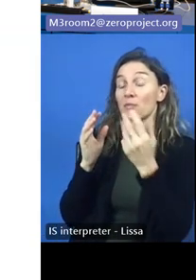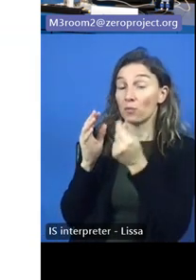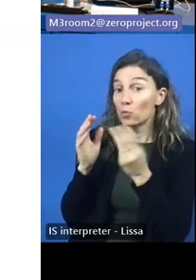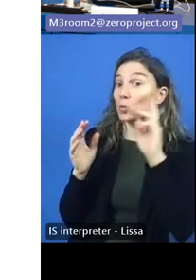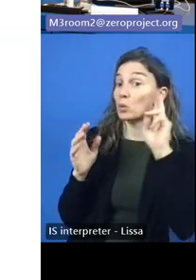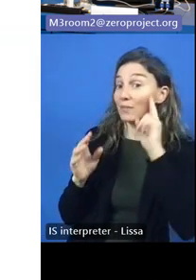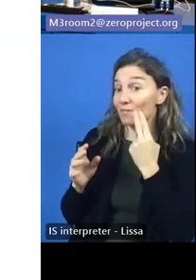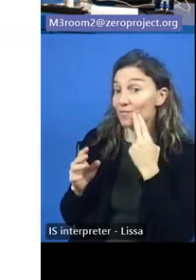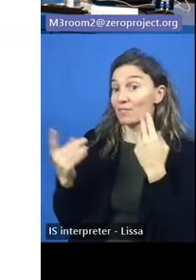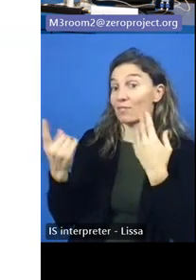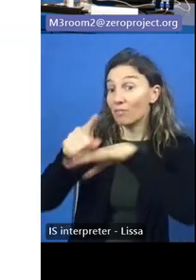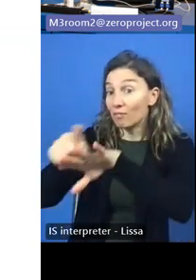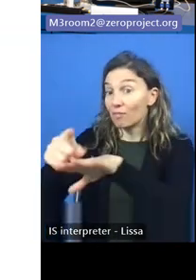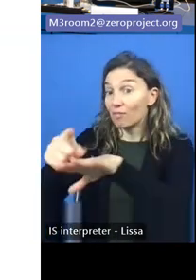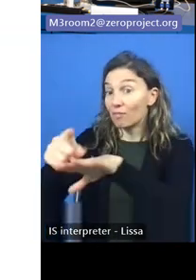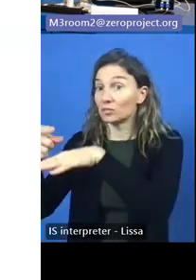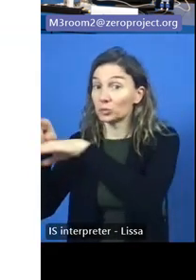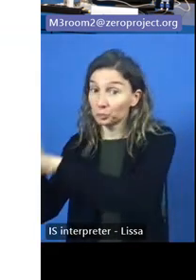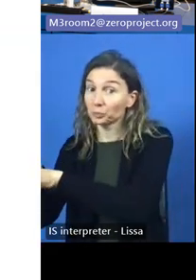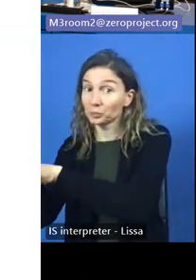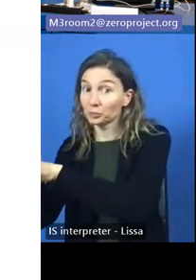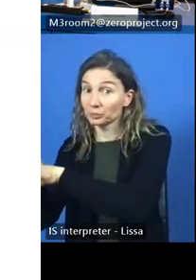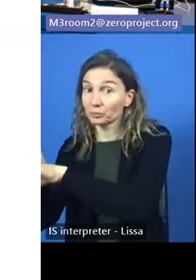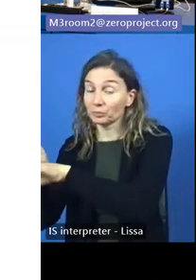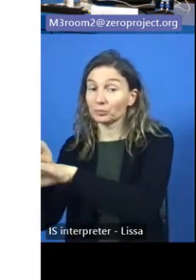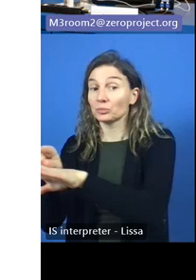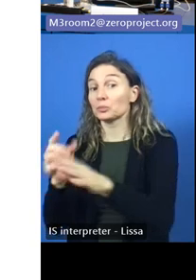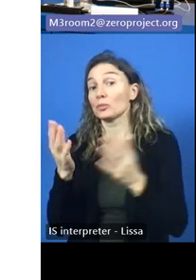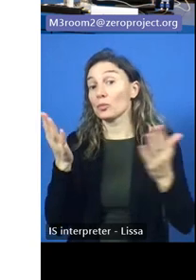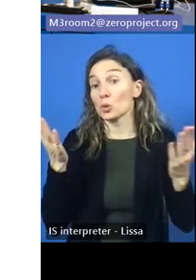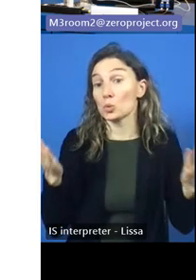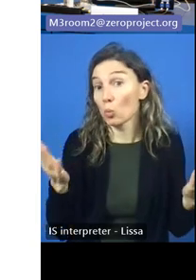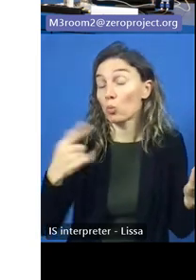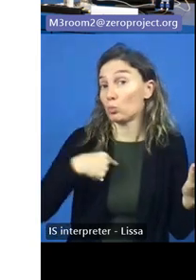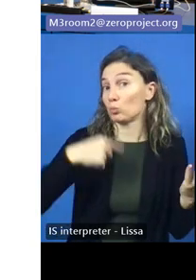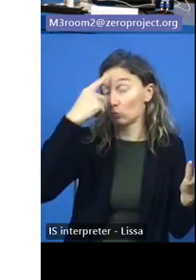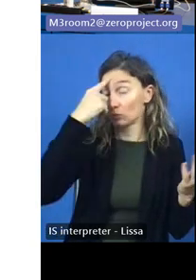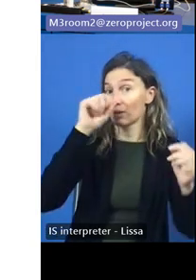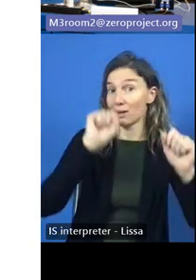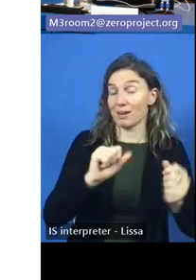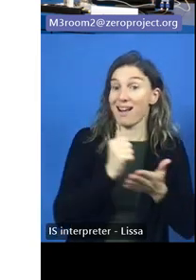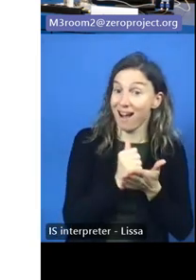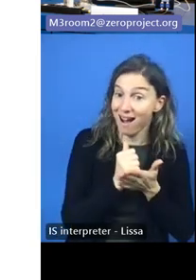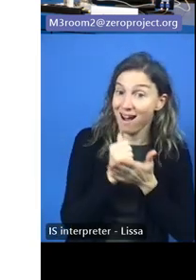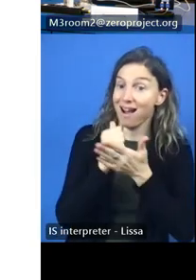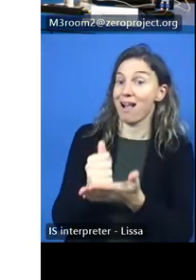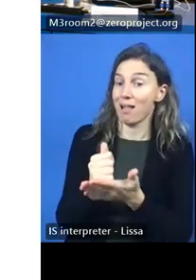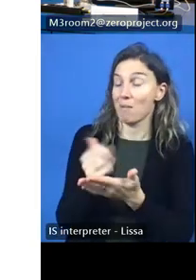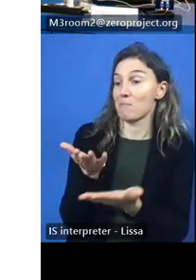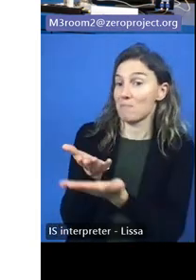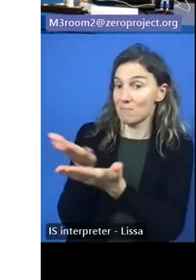schools. So, we think we can help these schools to move forward.